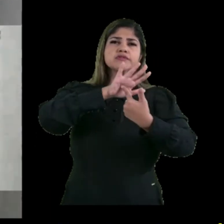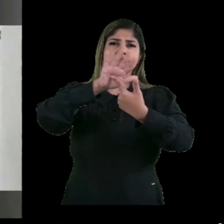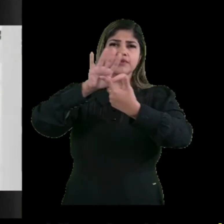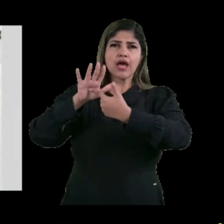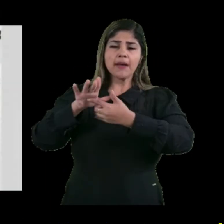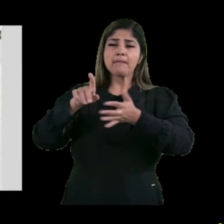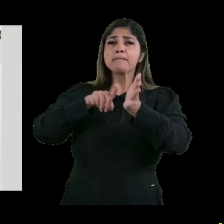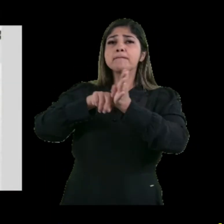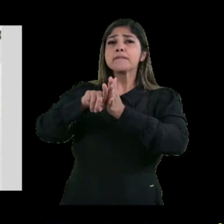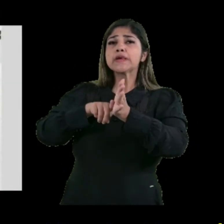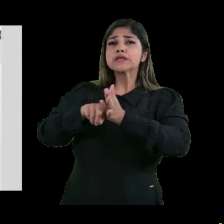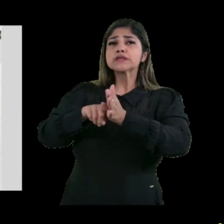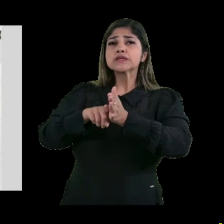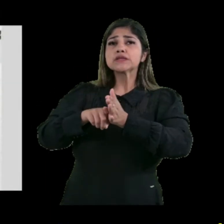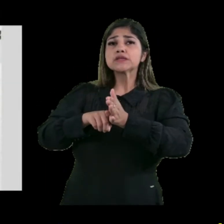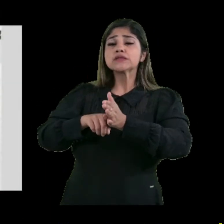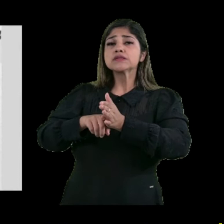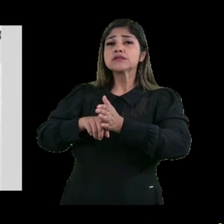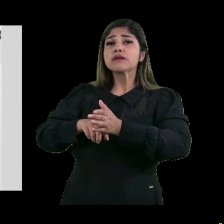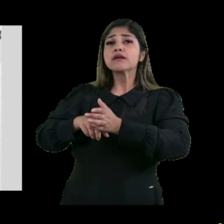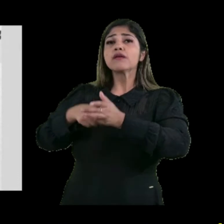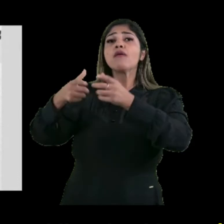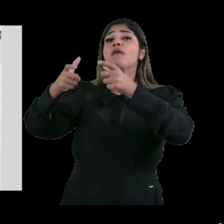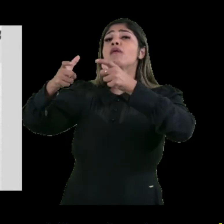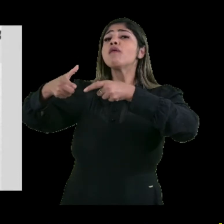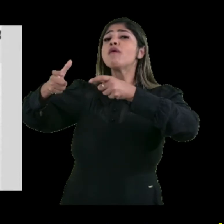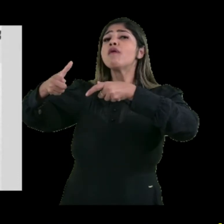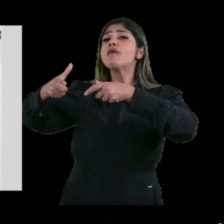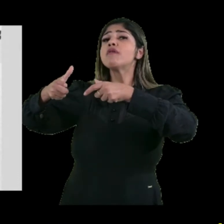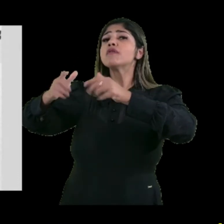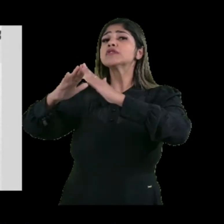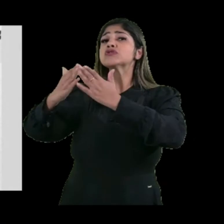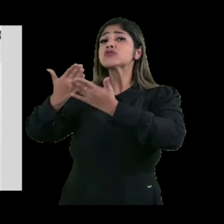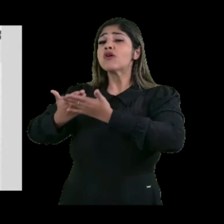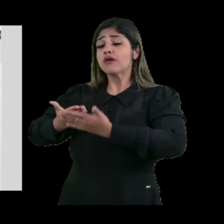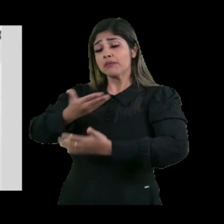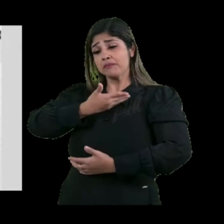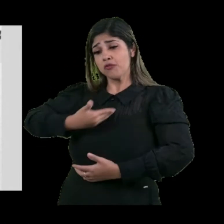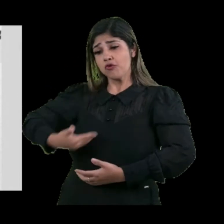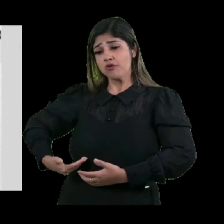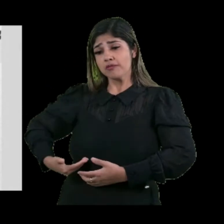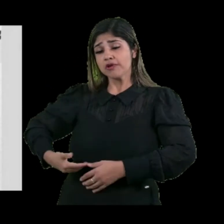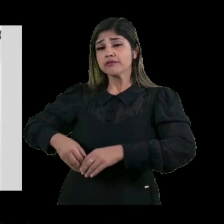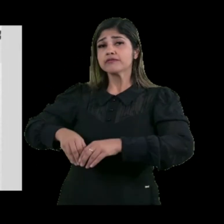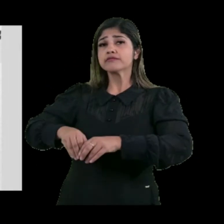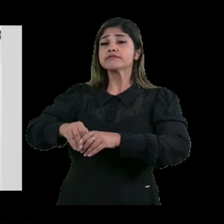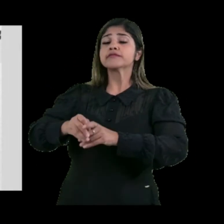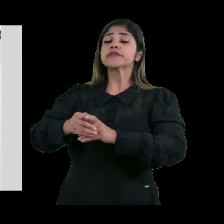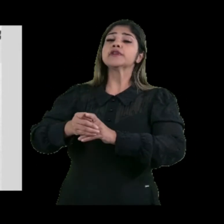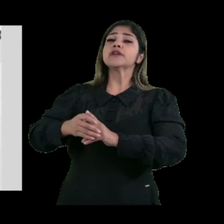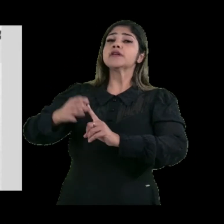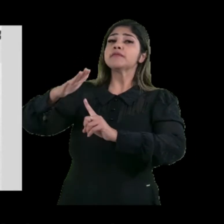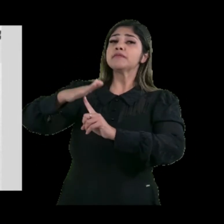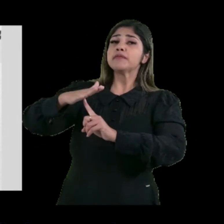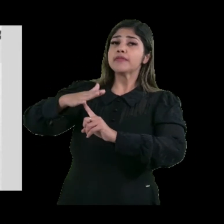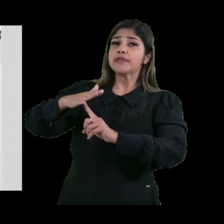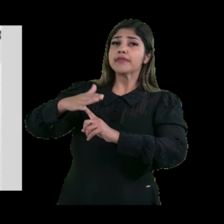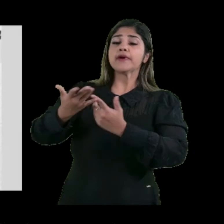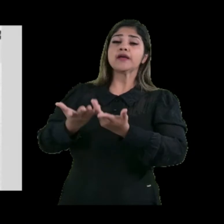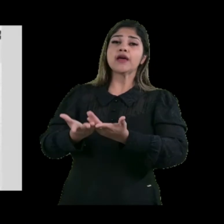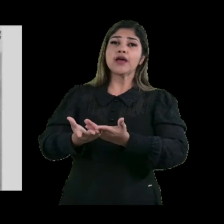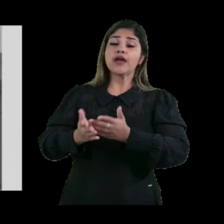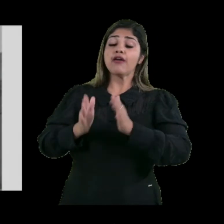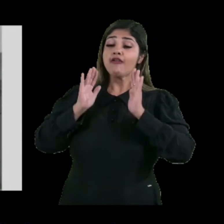This research took place in public school in Pará, specialized in assisting people